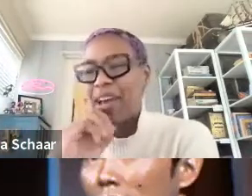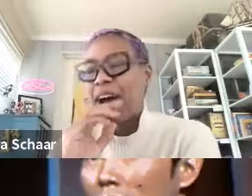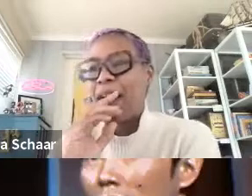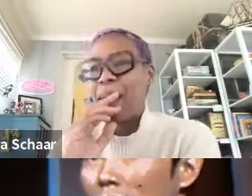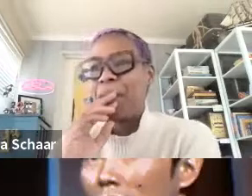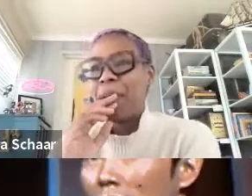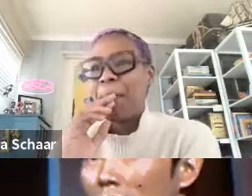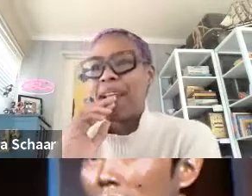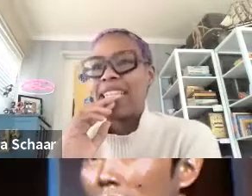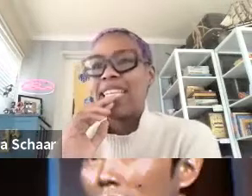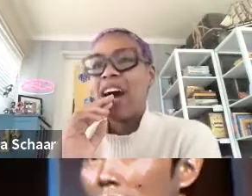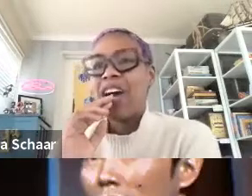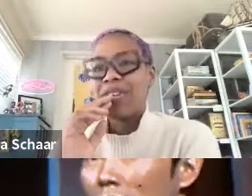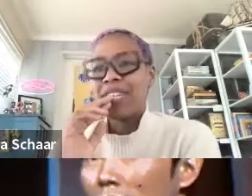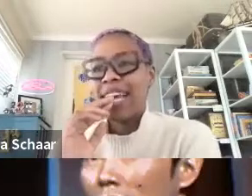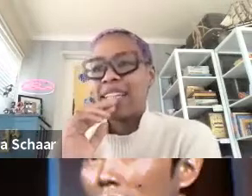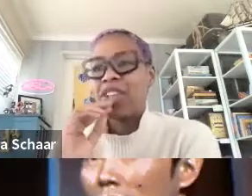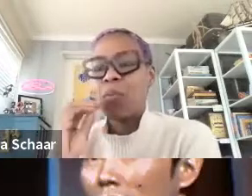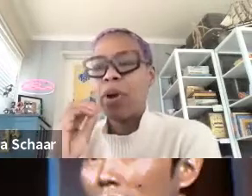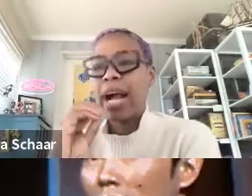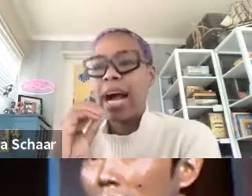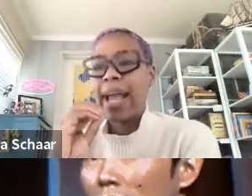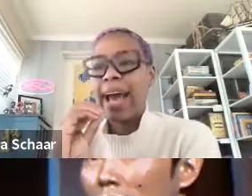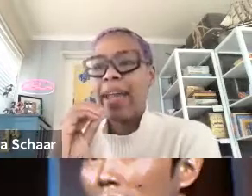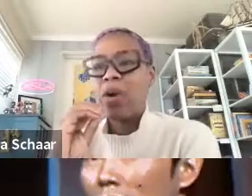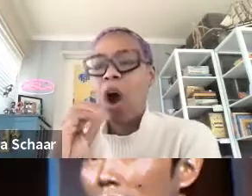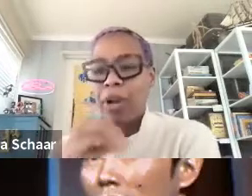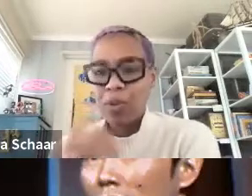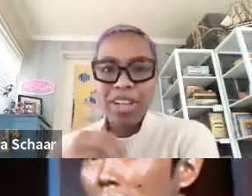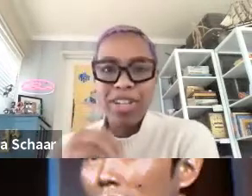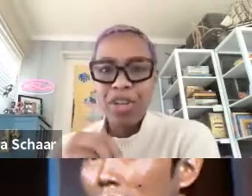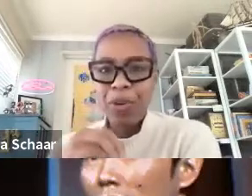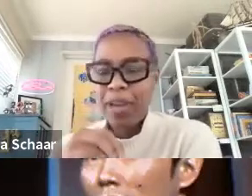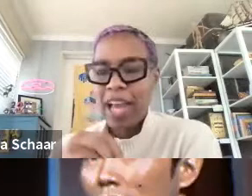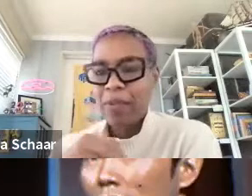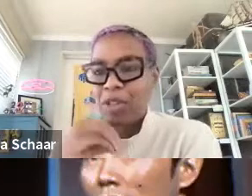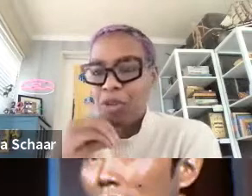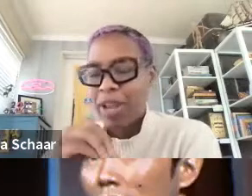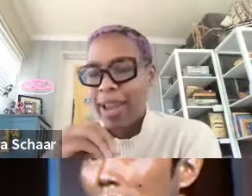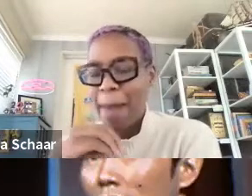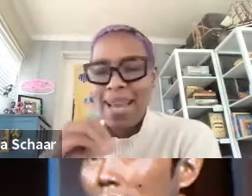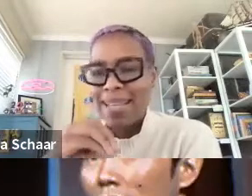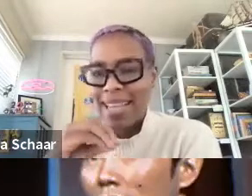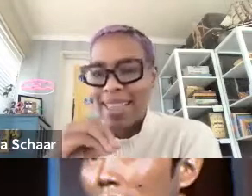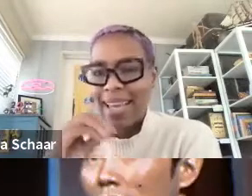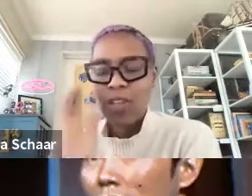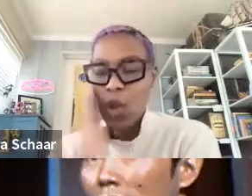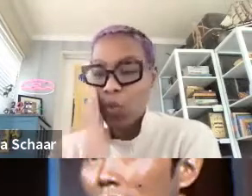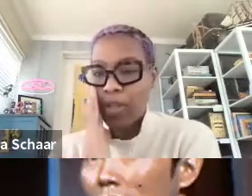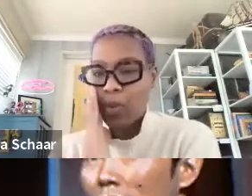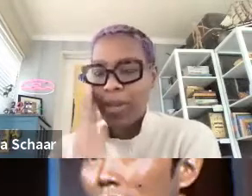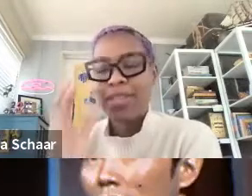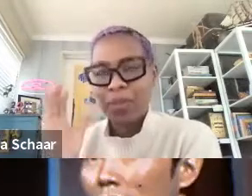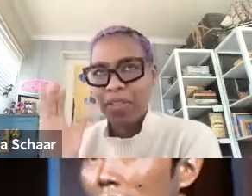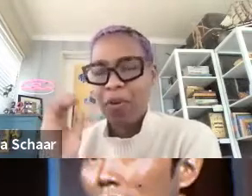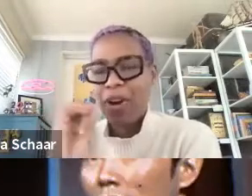things, but I did not understand that what I had always wanted to do with my life was create amazing things,